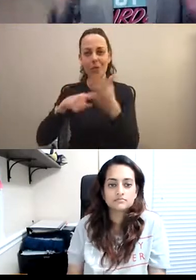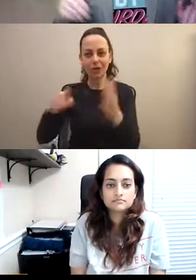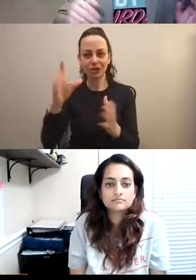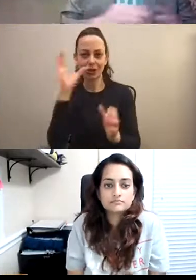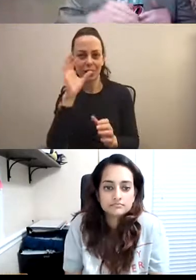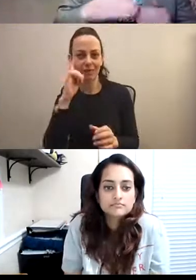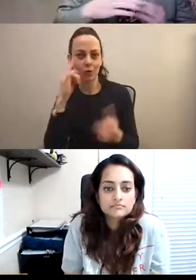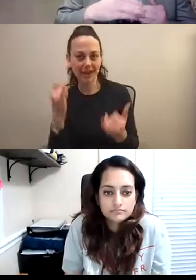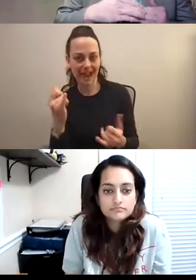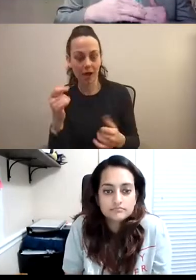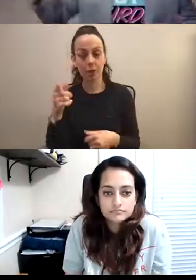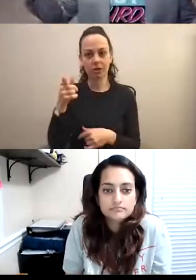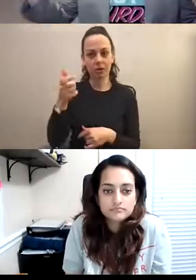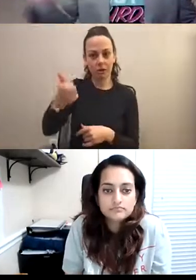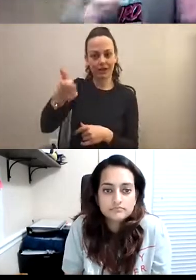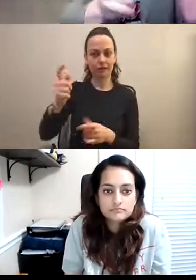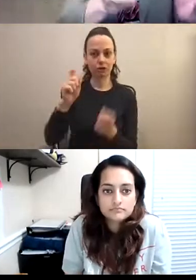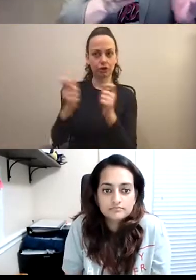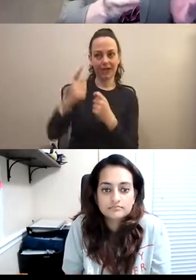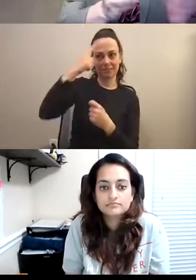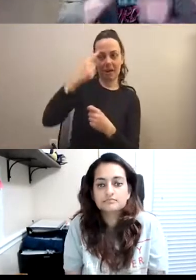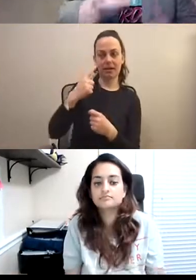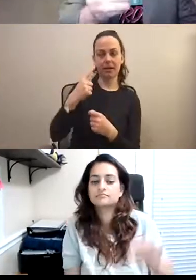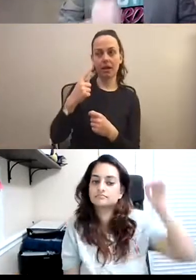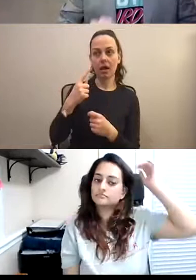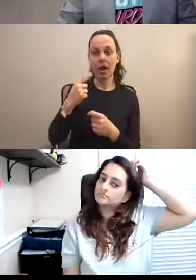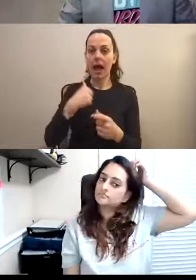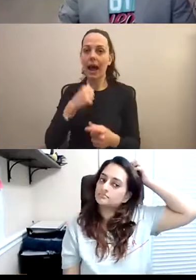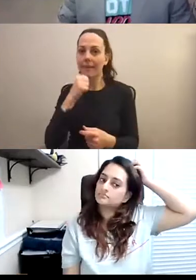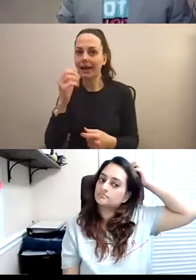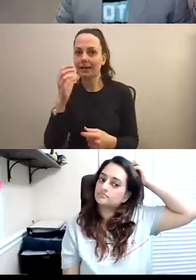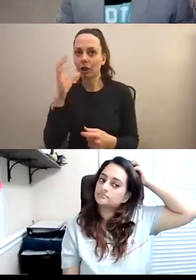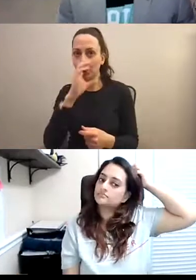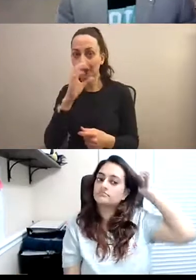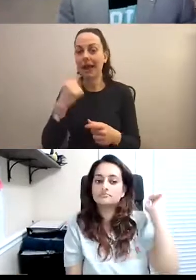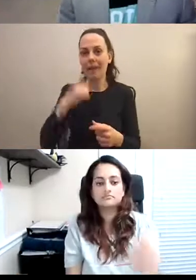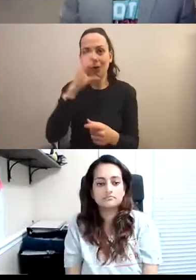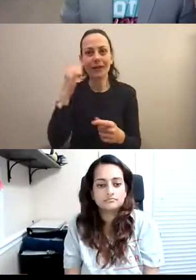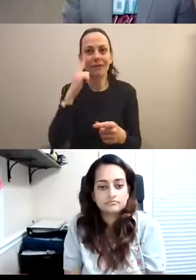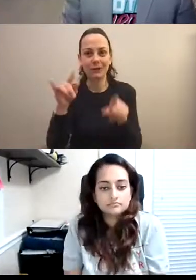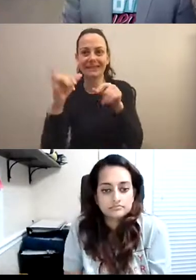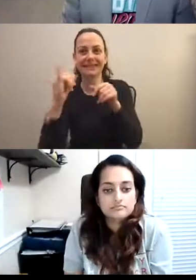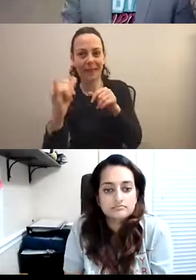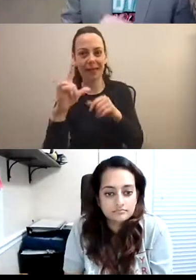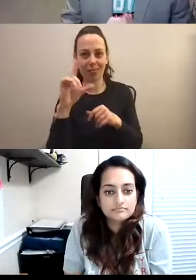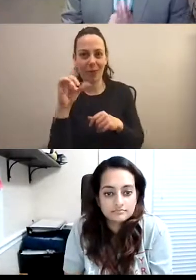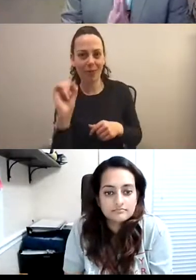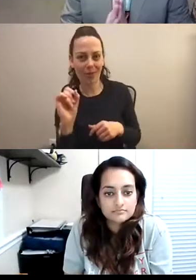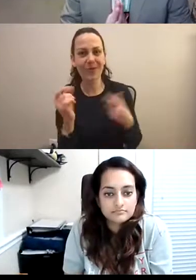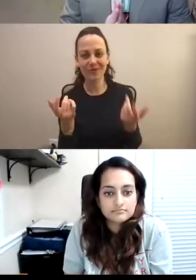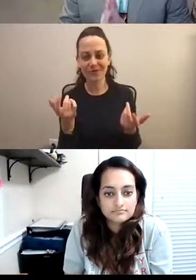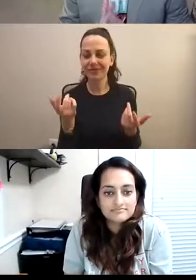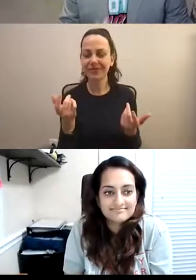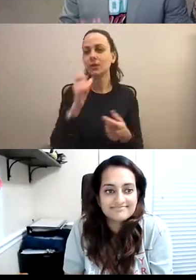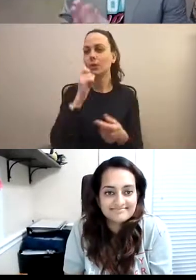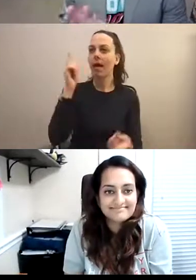she changed my I'm looking for what Lolo said. That's what I'm looking for. So yeah, not until